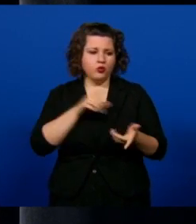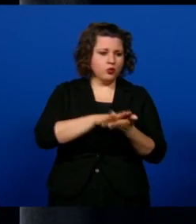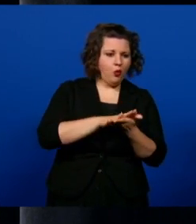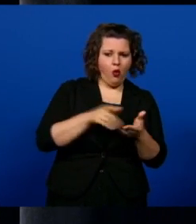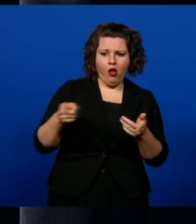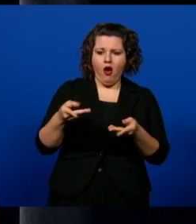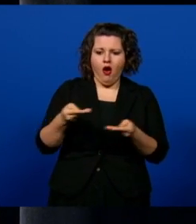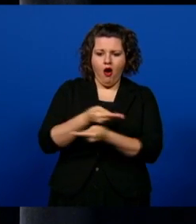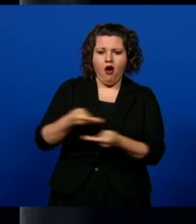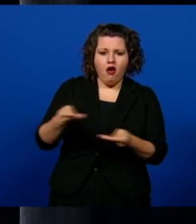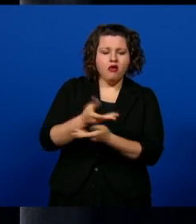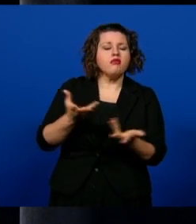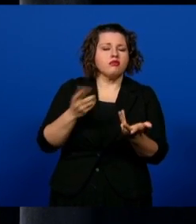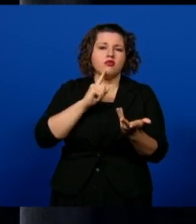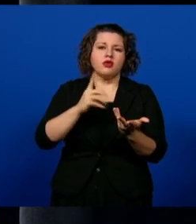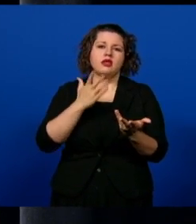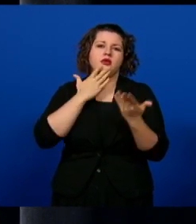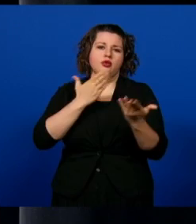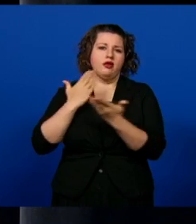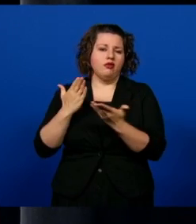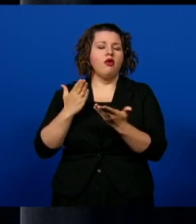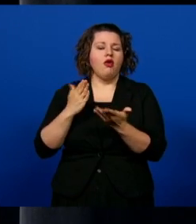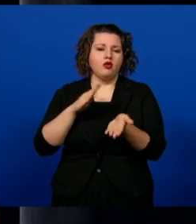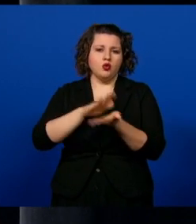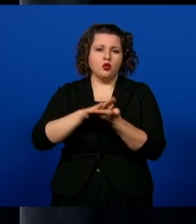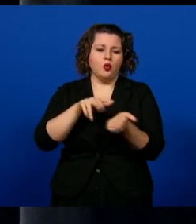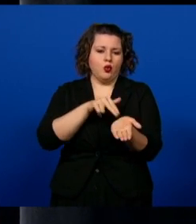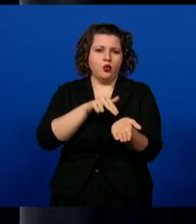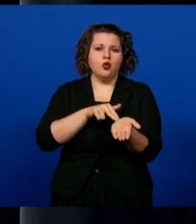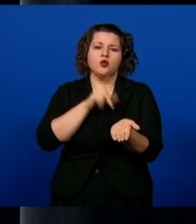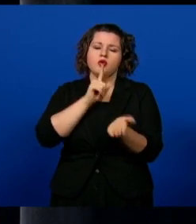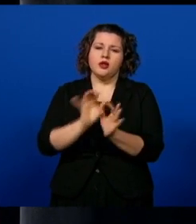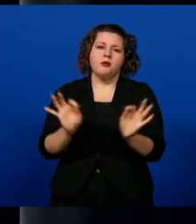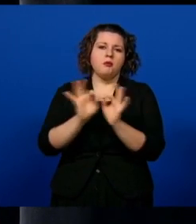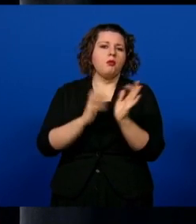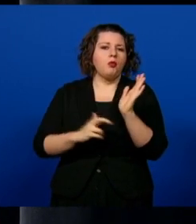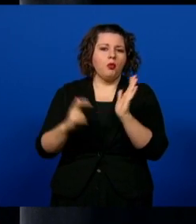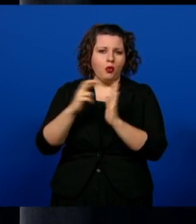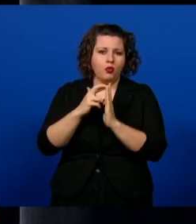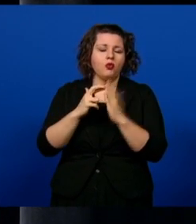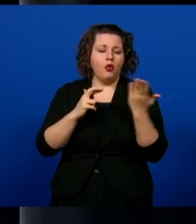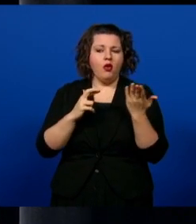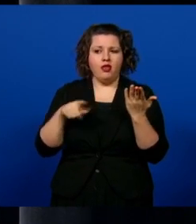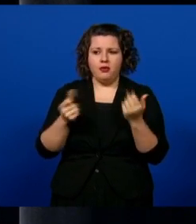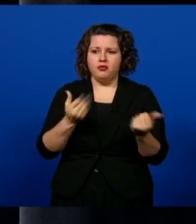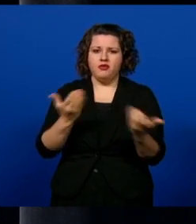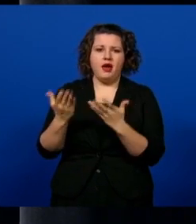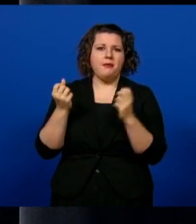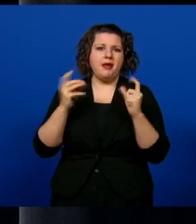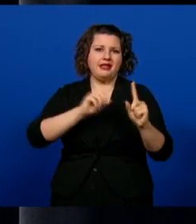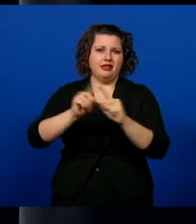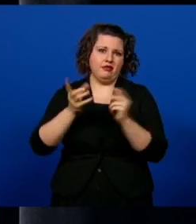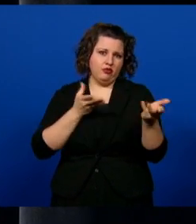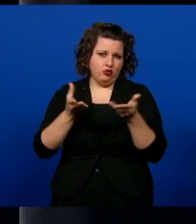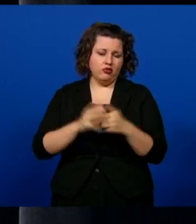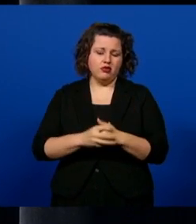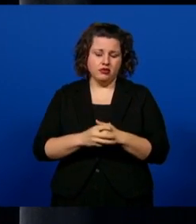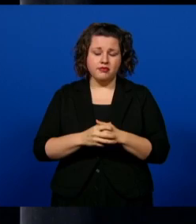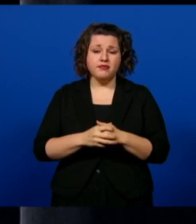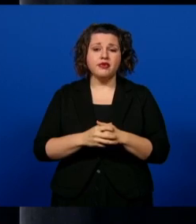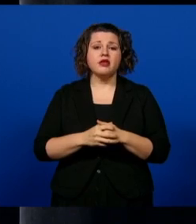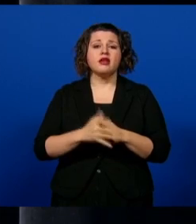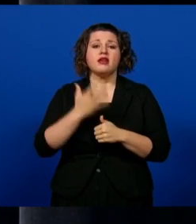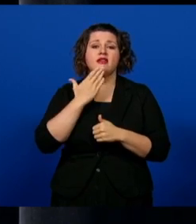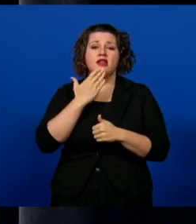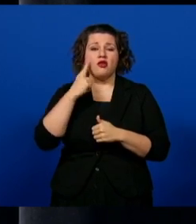serve, and we are incredibly grateful for the important role they play in supporting the many essential services for our schools. Thank you to the many